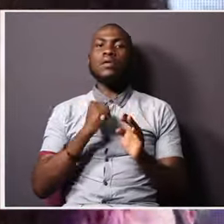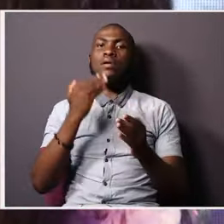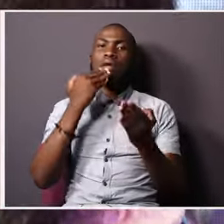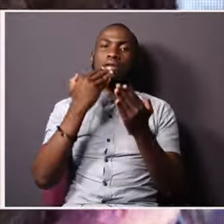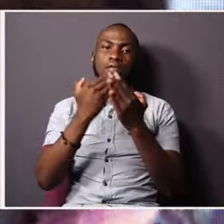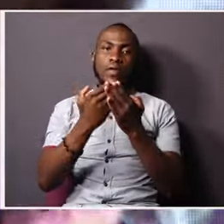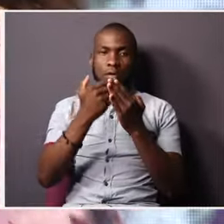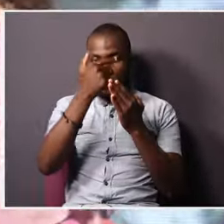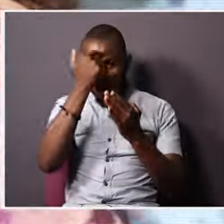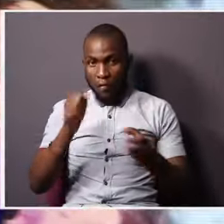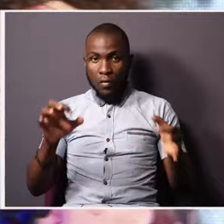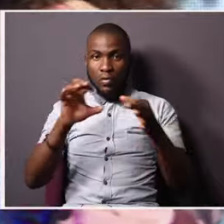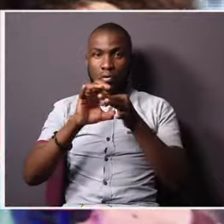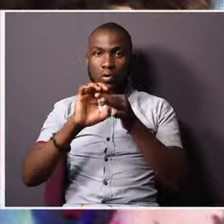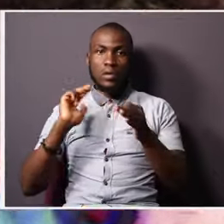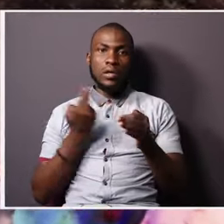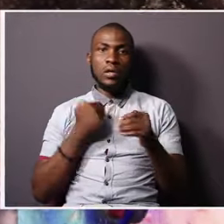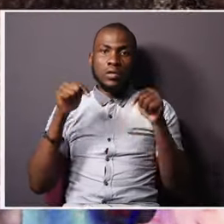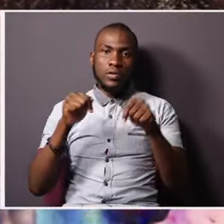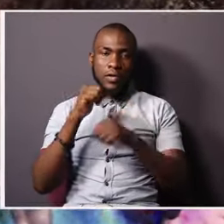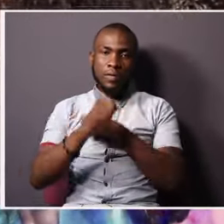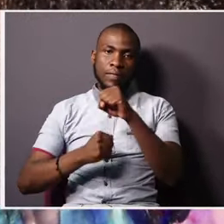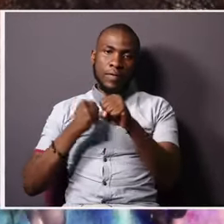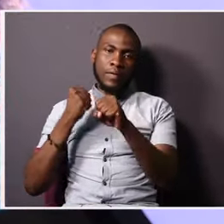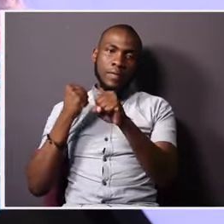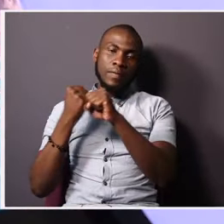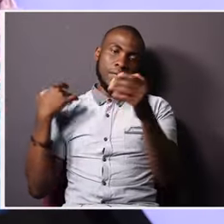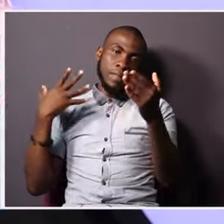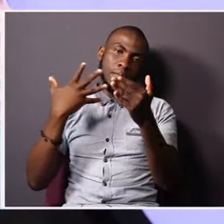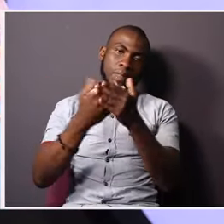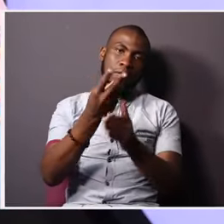to thank you for joining us today and throughout the year